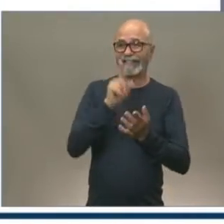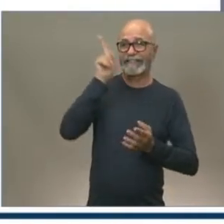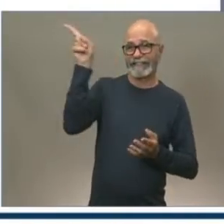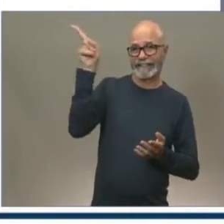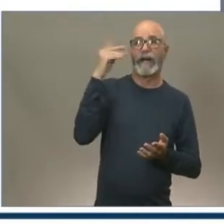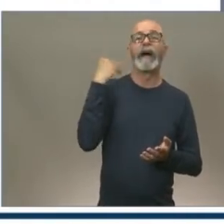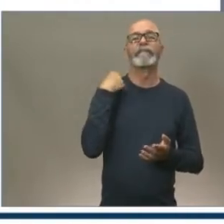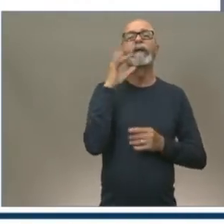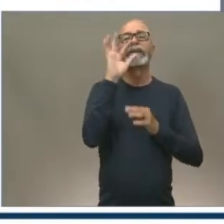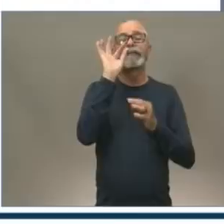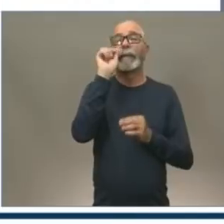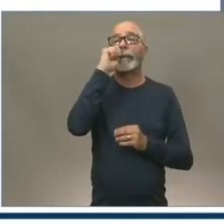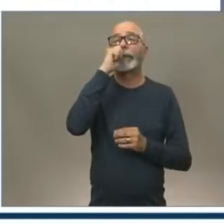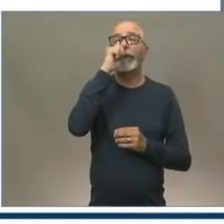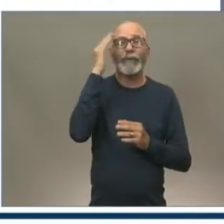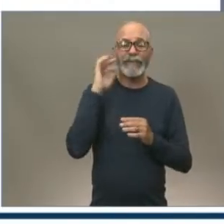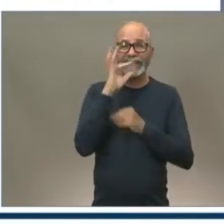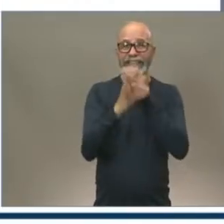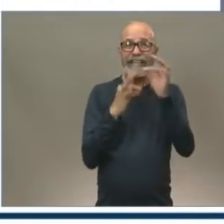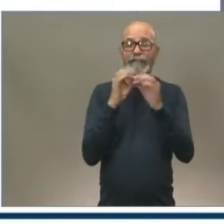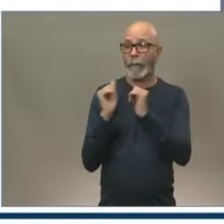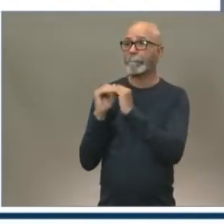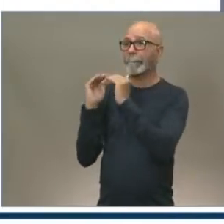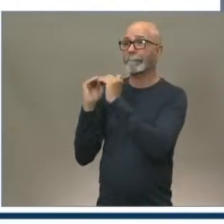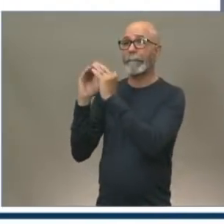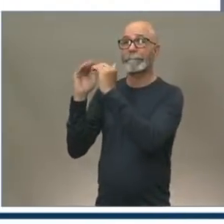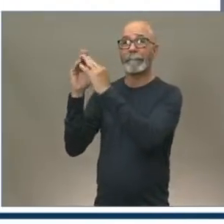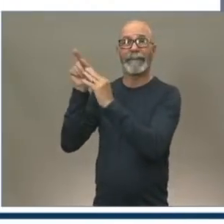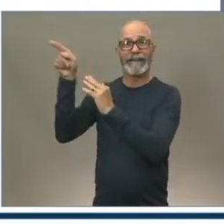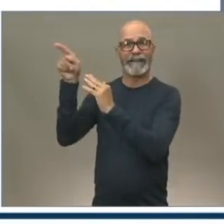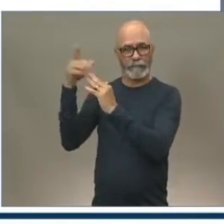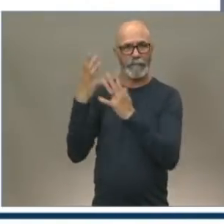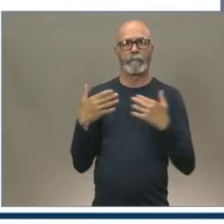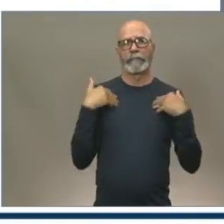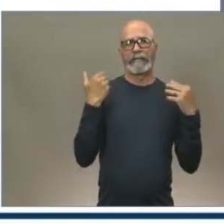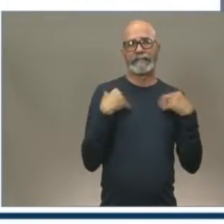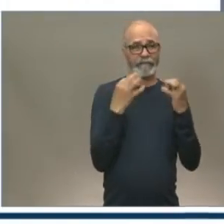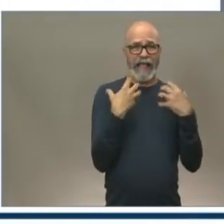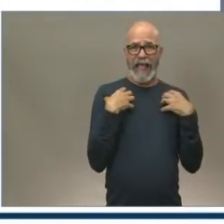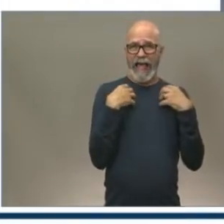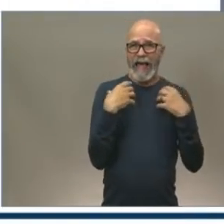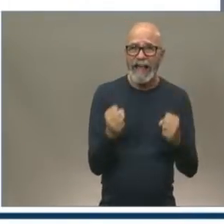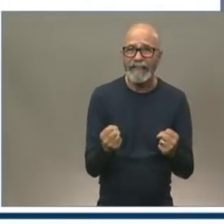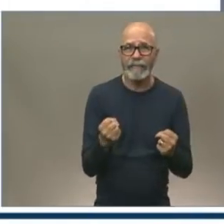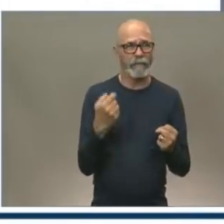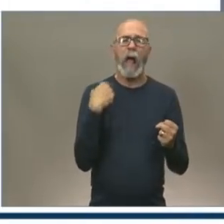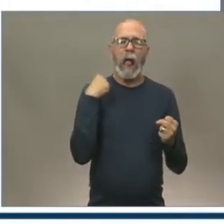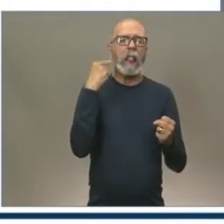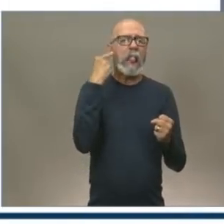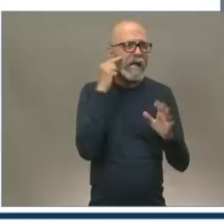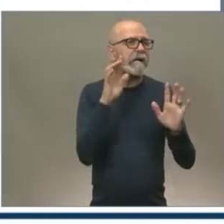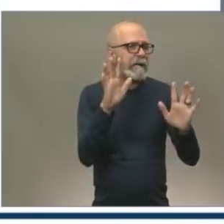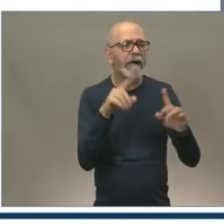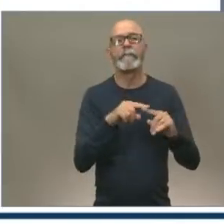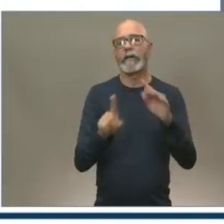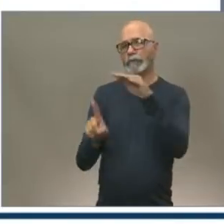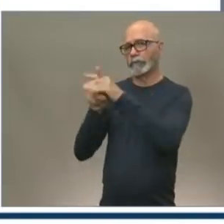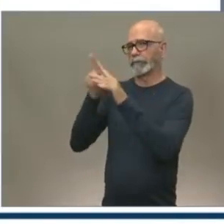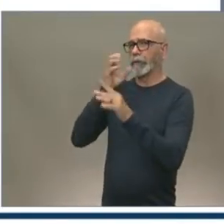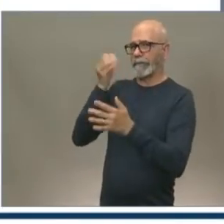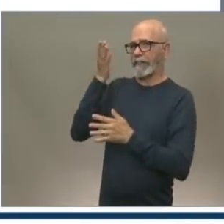routine. I think my Minister of Health is over there. If he's not now, he will be soon, and I've encouraged my colleagues to do so as